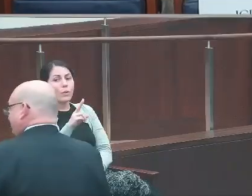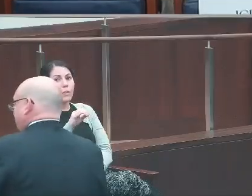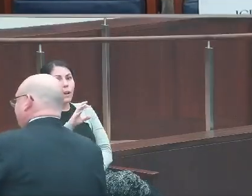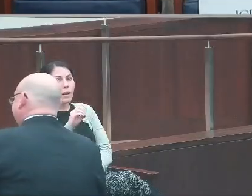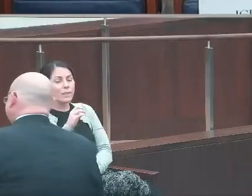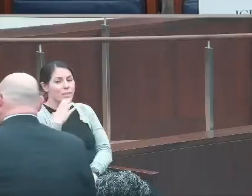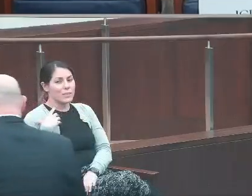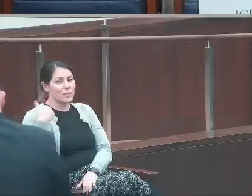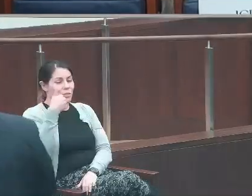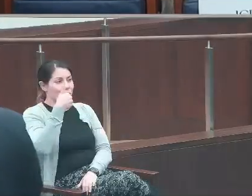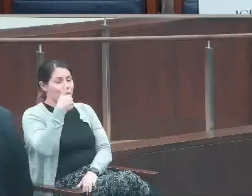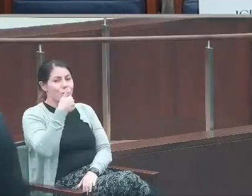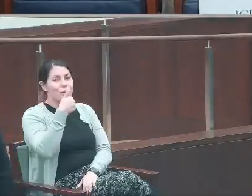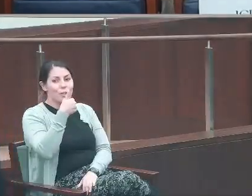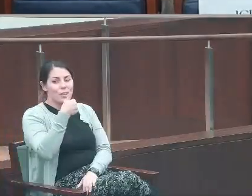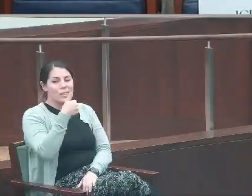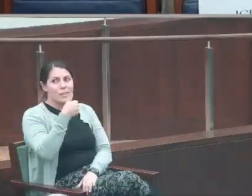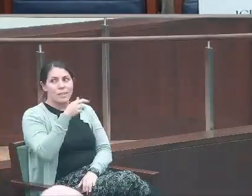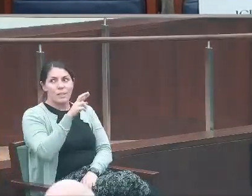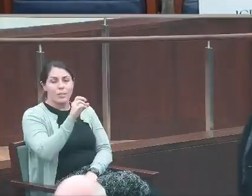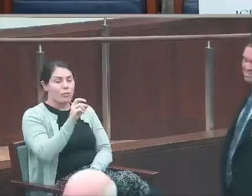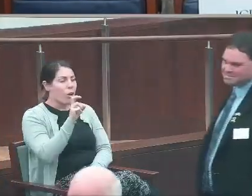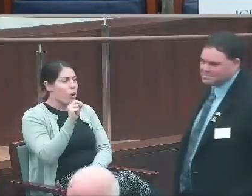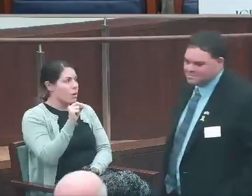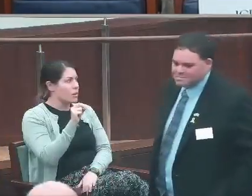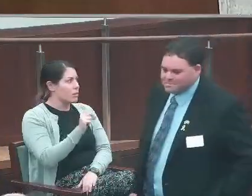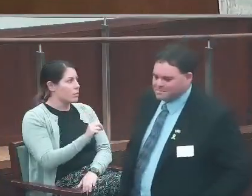sleeps, Ron Halber.